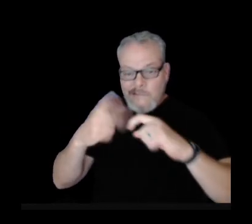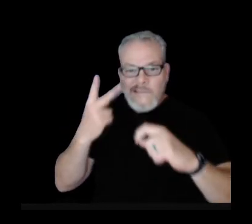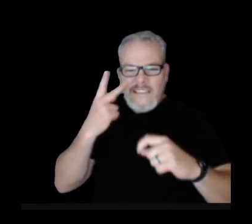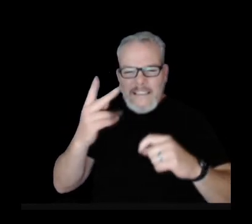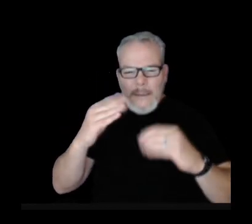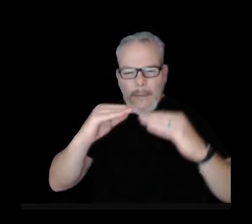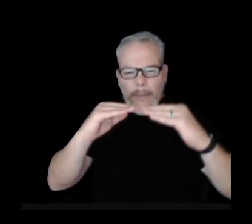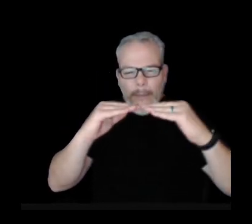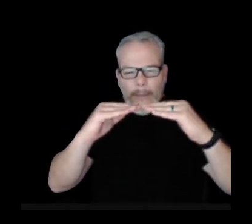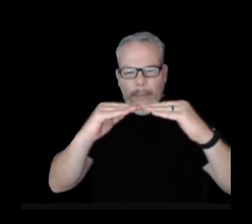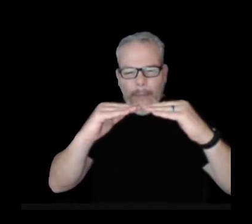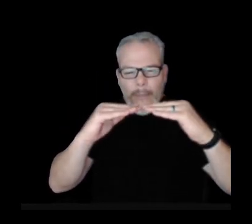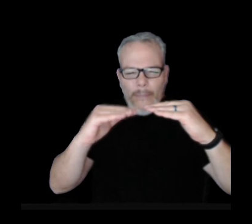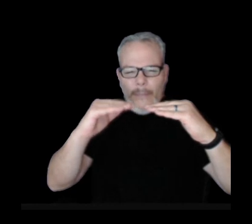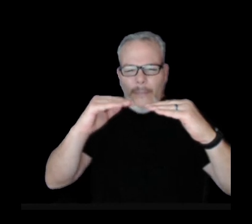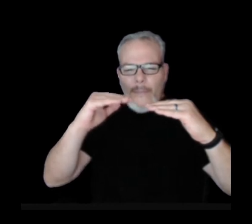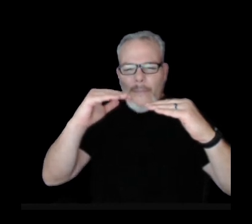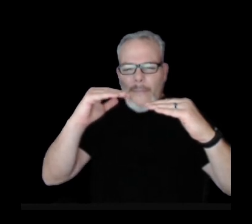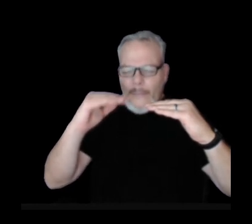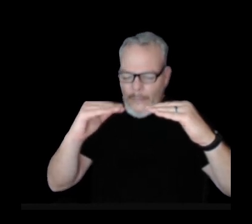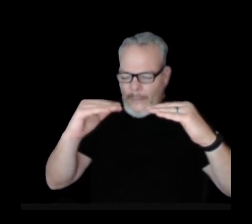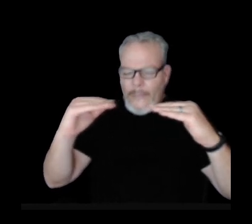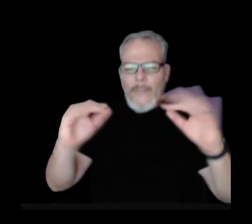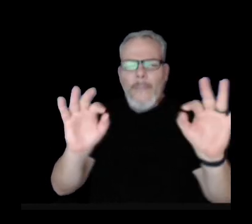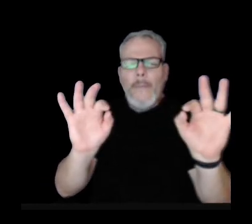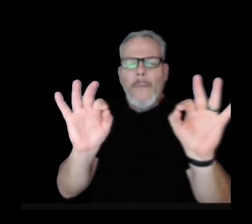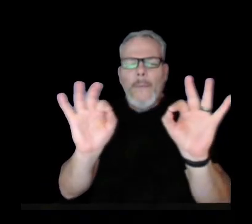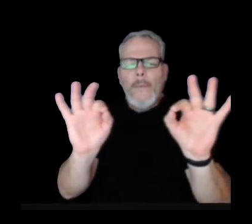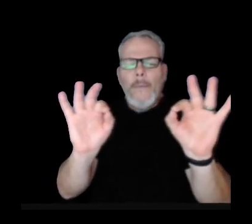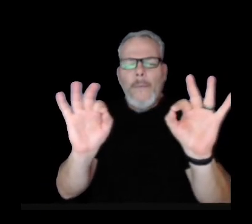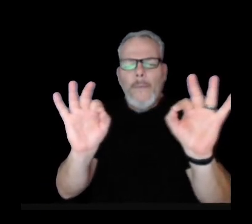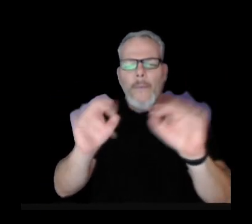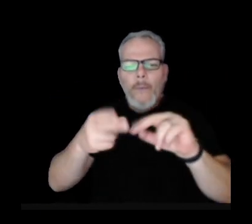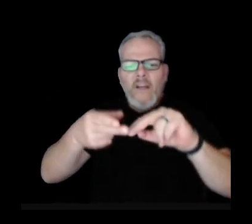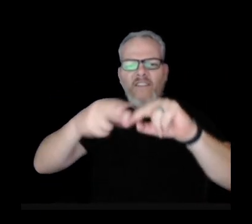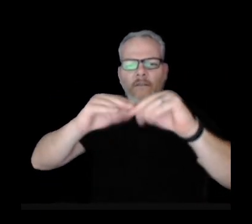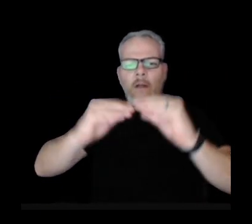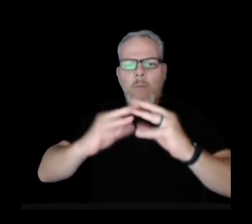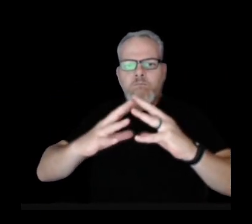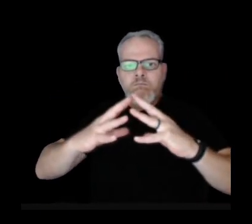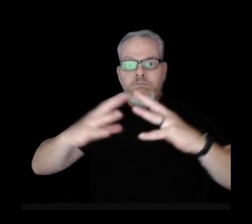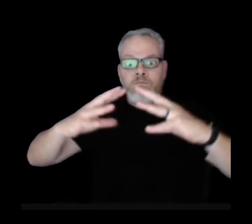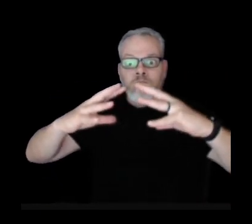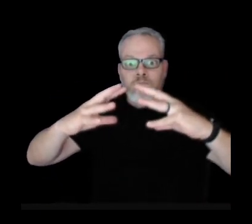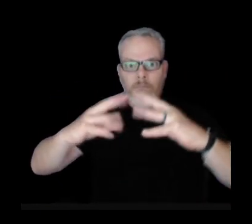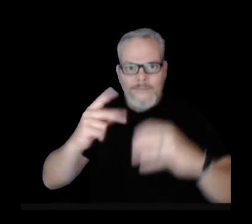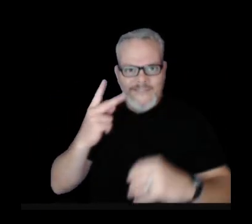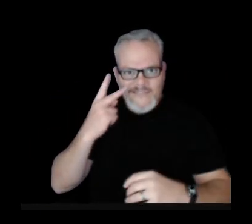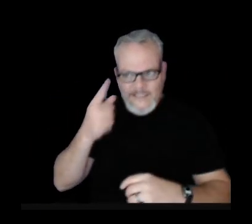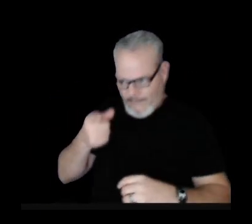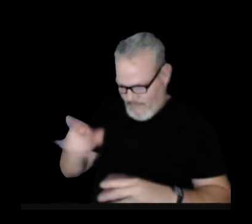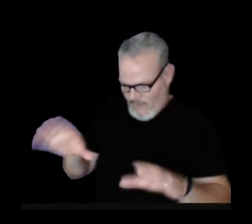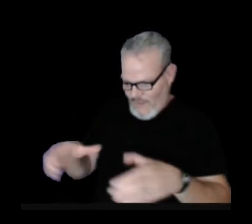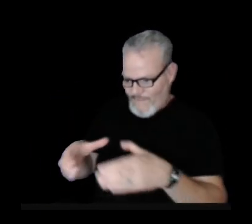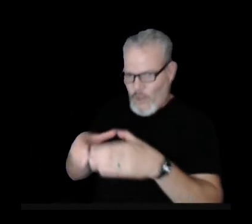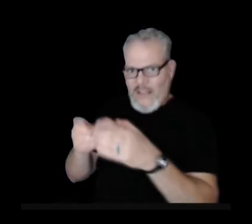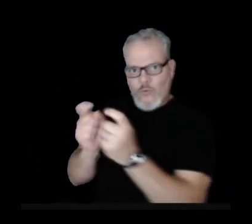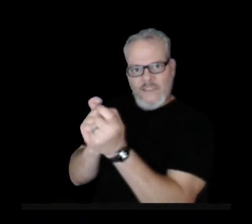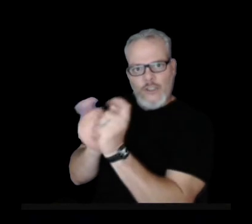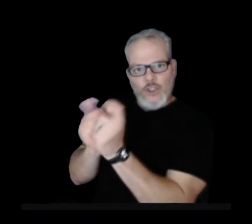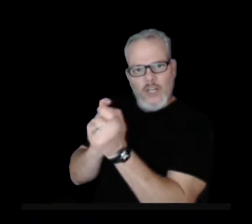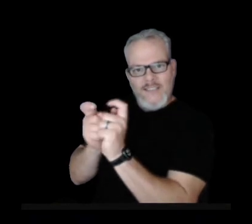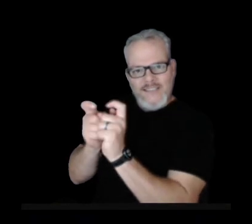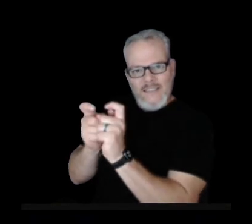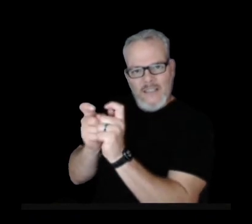slight inflation. So without knowing exactly what the cause of that is, we can see that the volcano is adjusting over a larger area